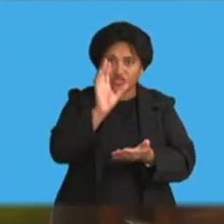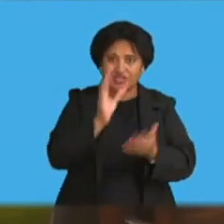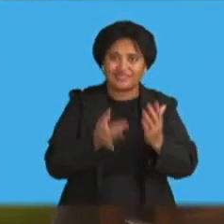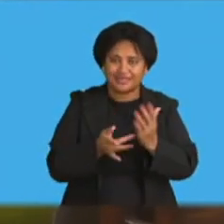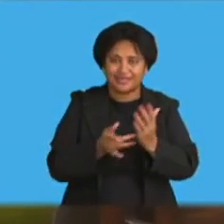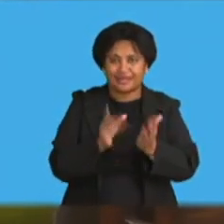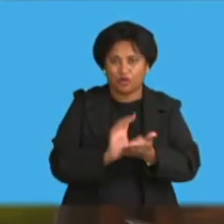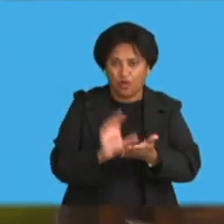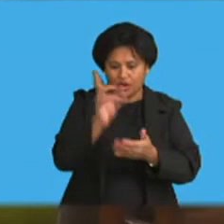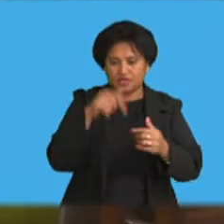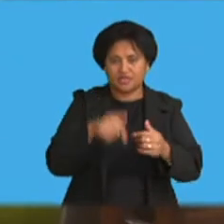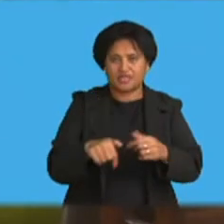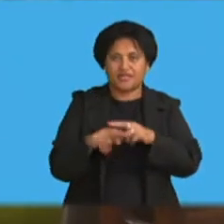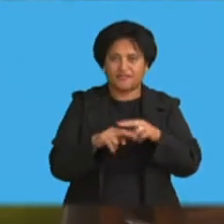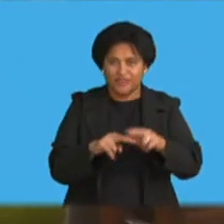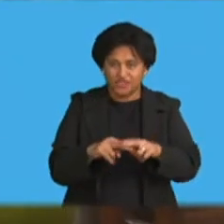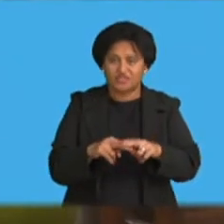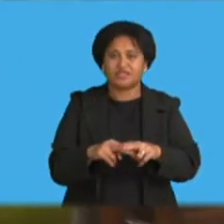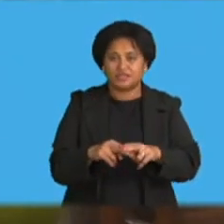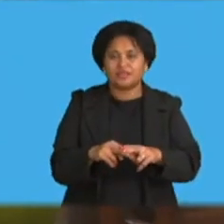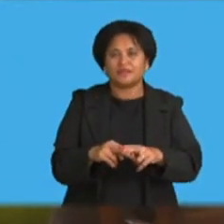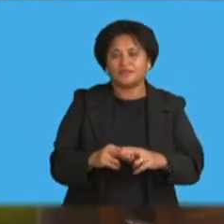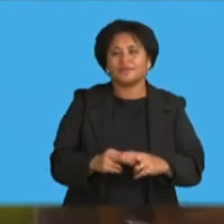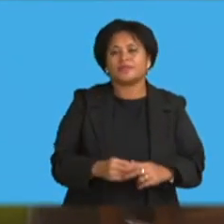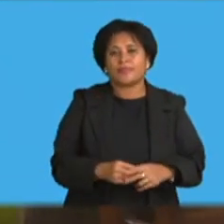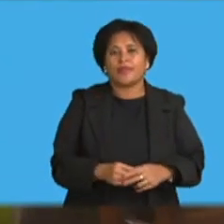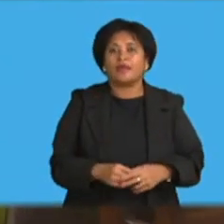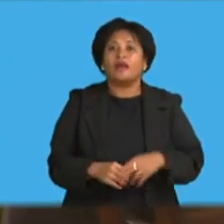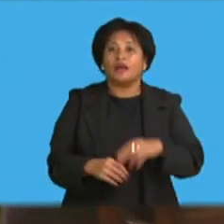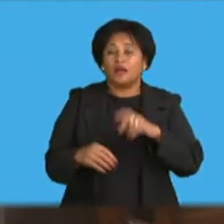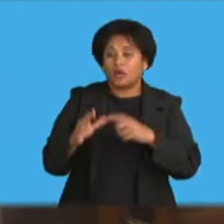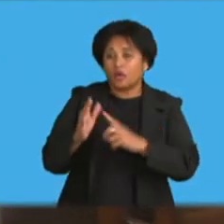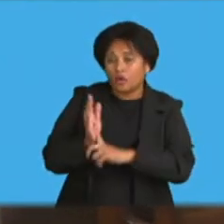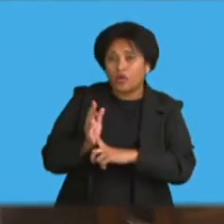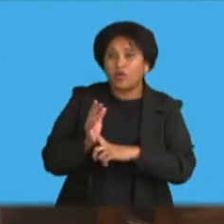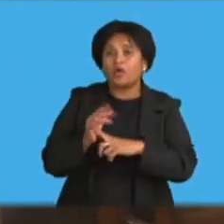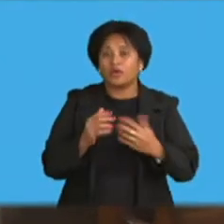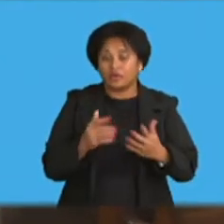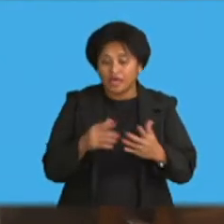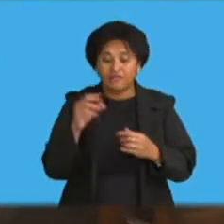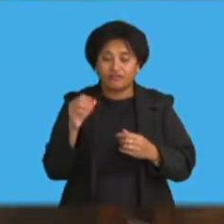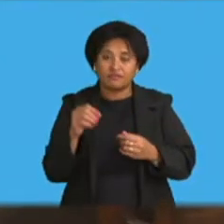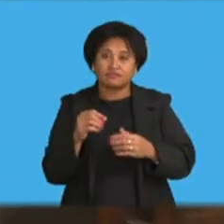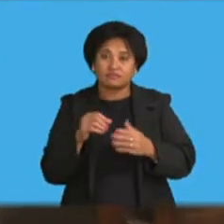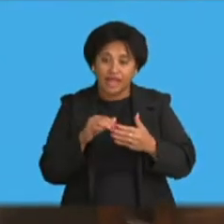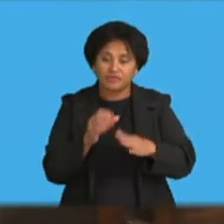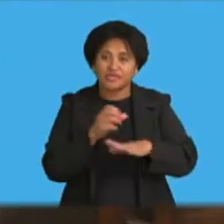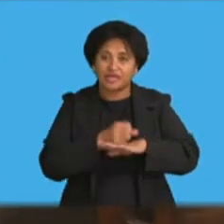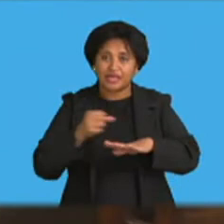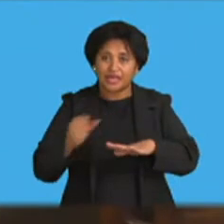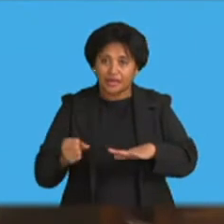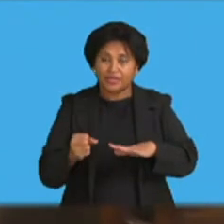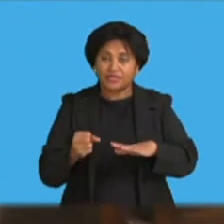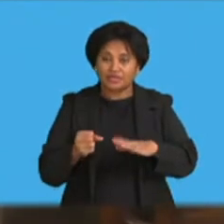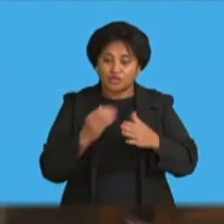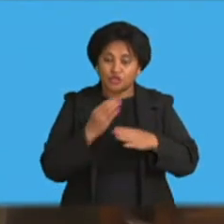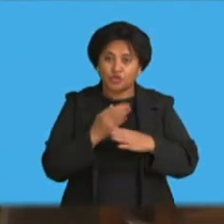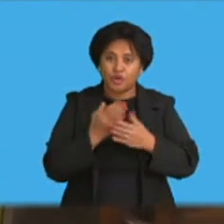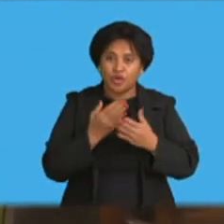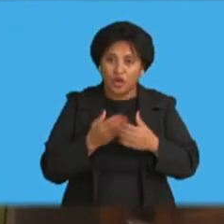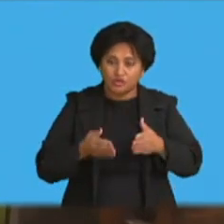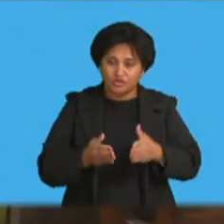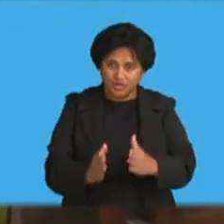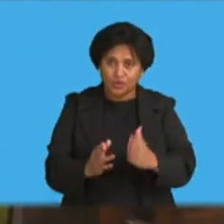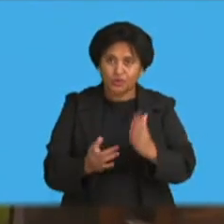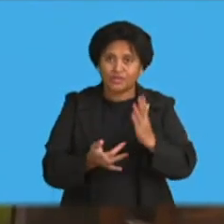education and training, or TVET, requirements. COL, Madam Speaker, works with governments to capitalise on new and existing technologies to improve and